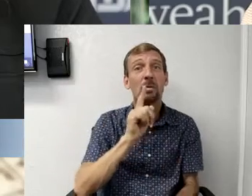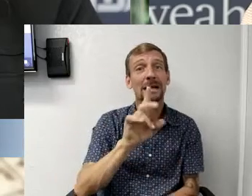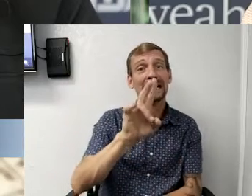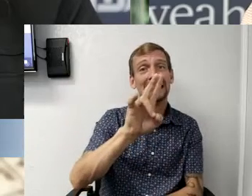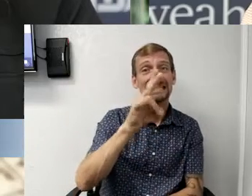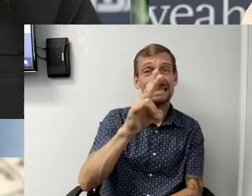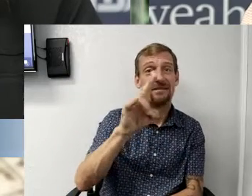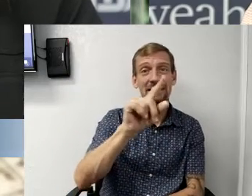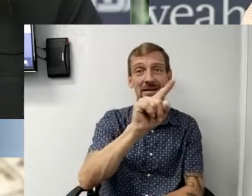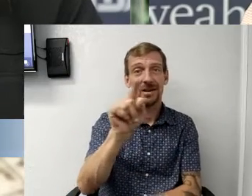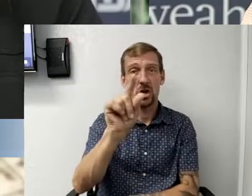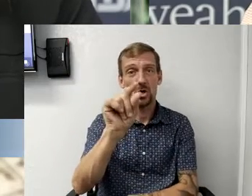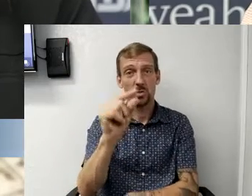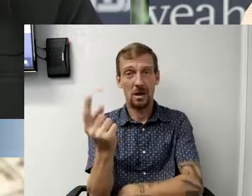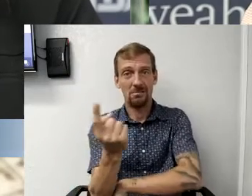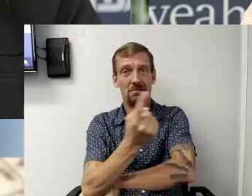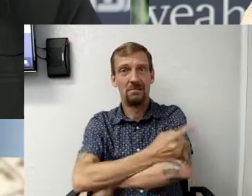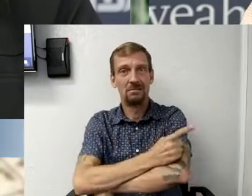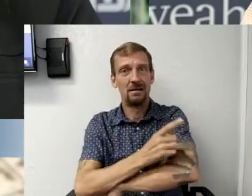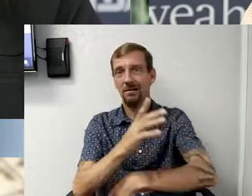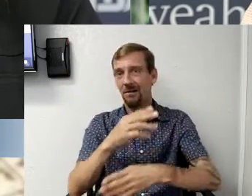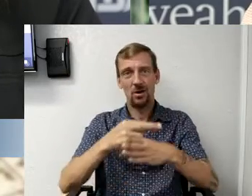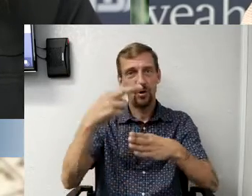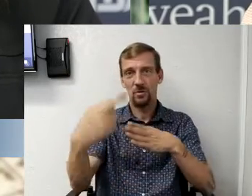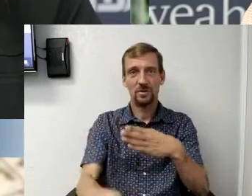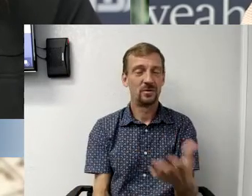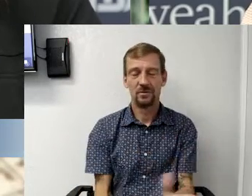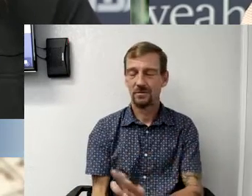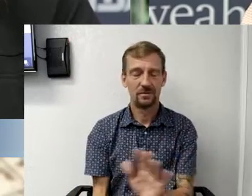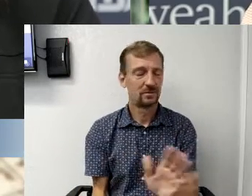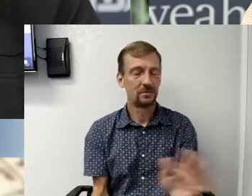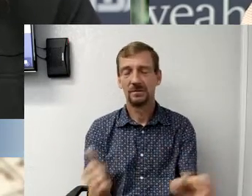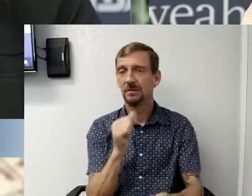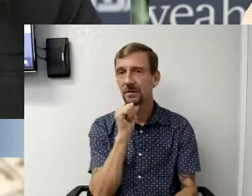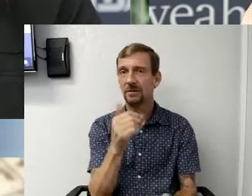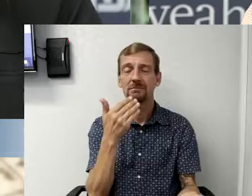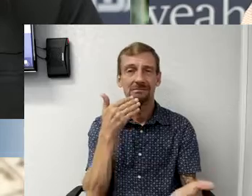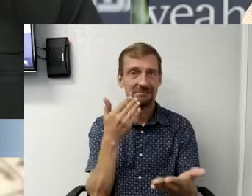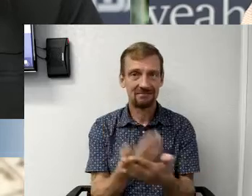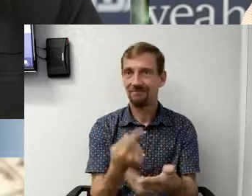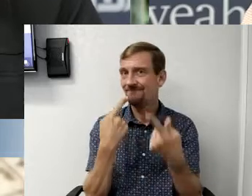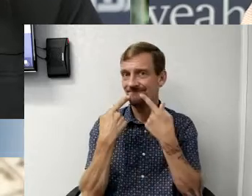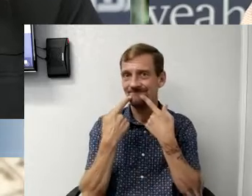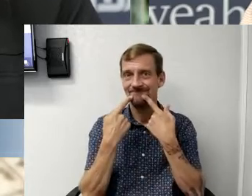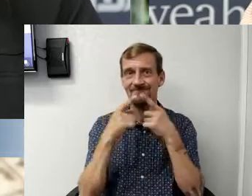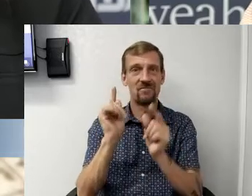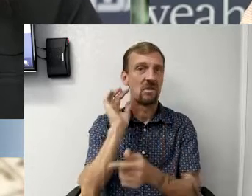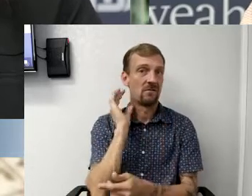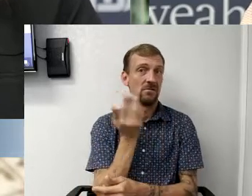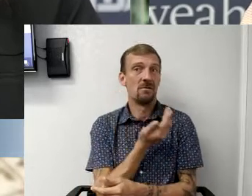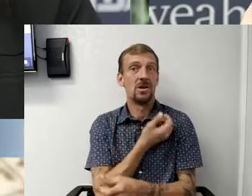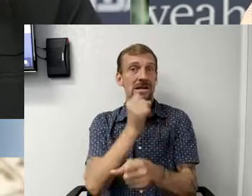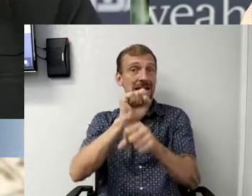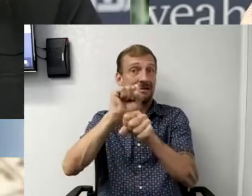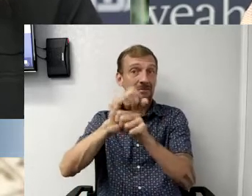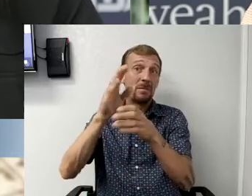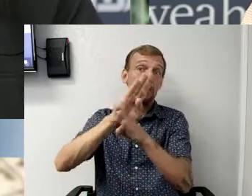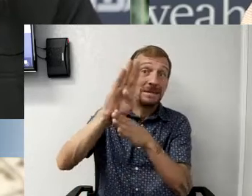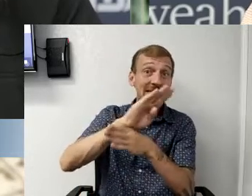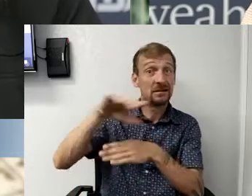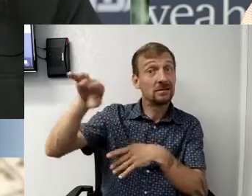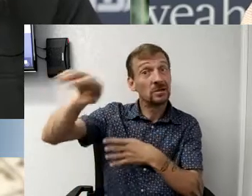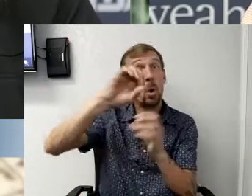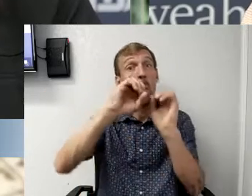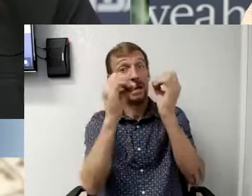day turnaround time on asymptomatic employees, that's just, not really working for a lot of our organizations. So